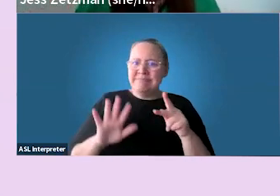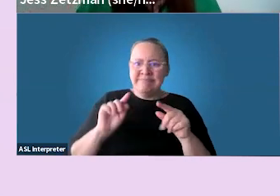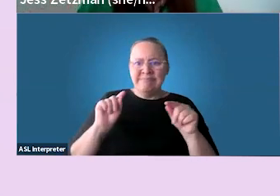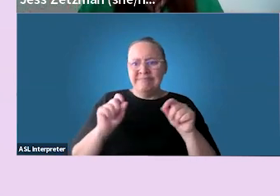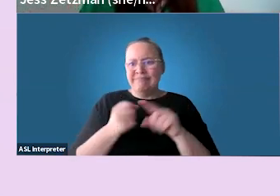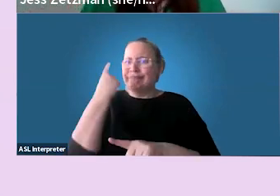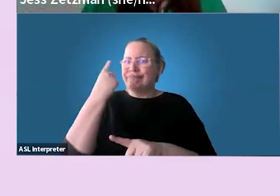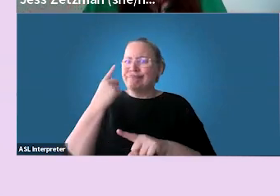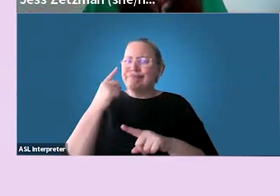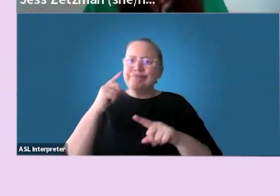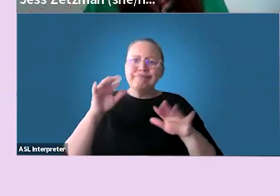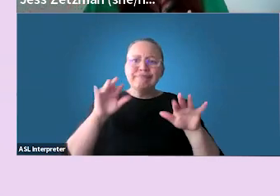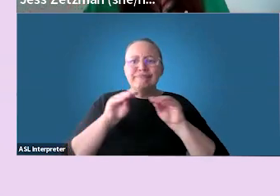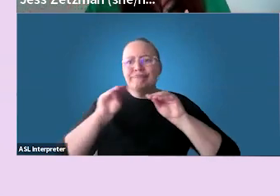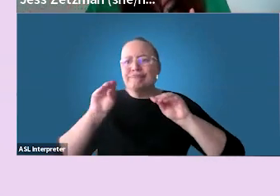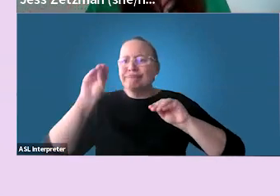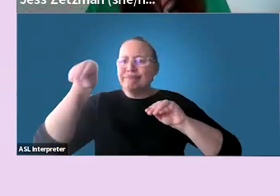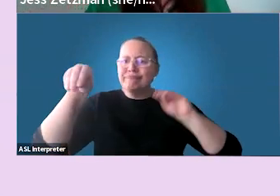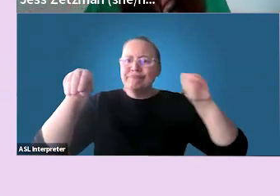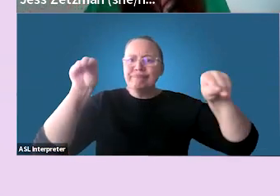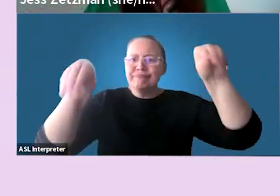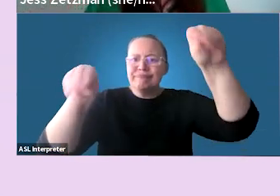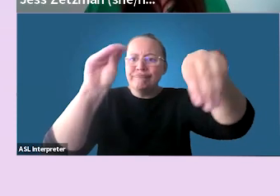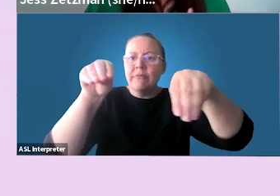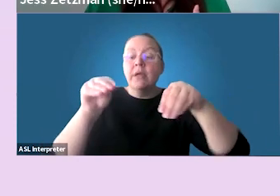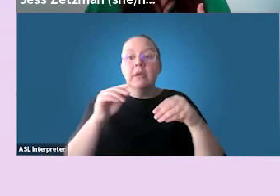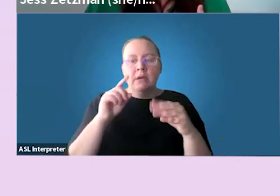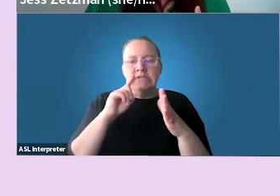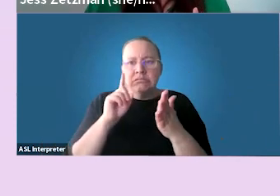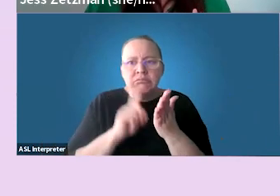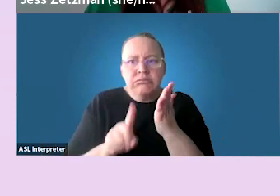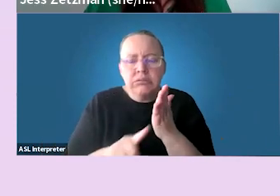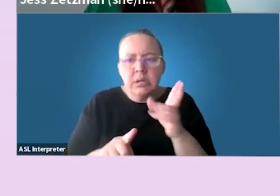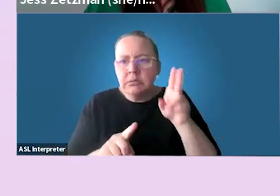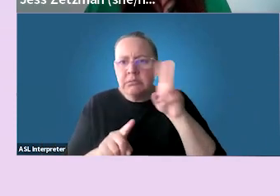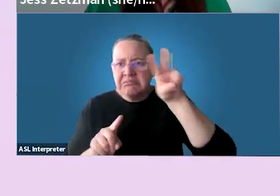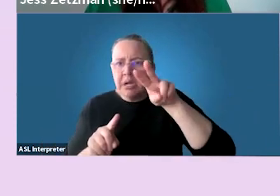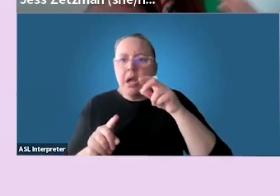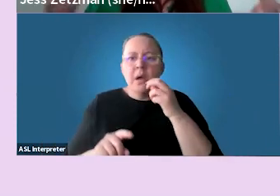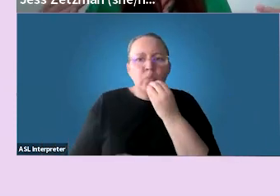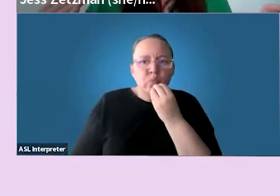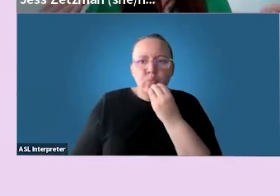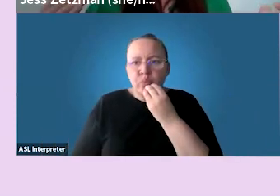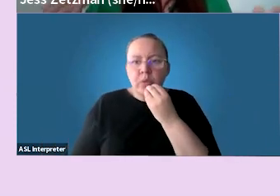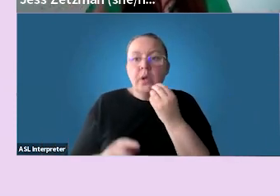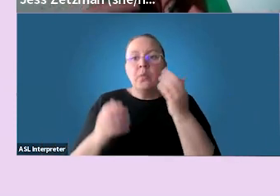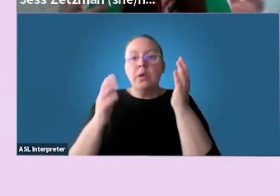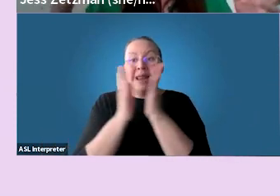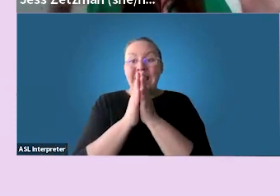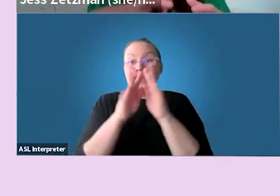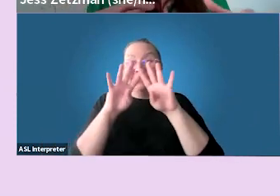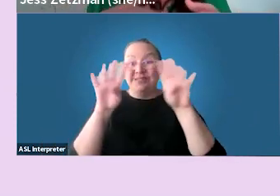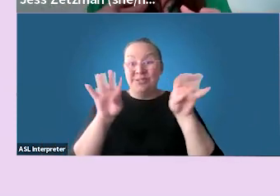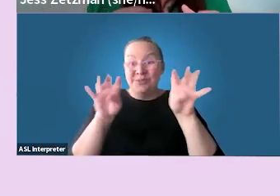foundation. And also, as we were digging in deeper, we started to realize that we actually asked the question both